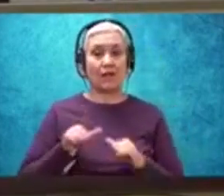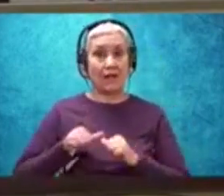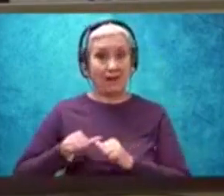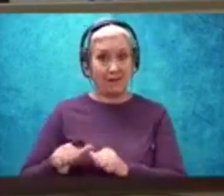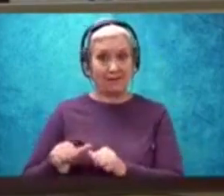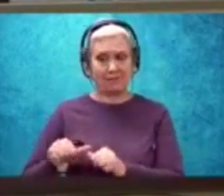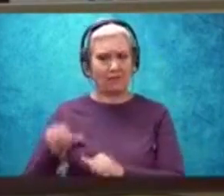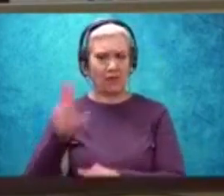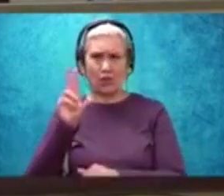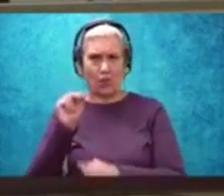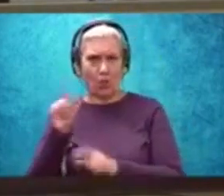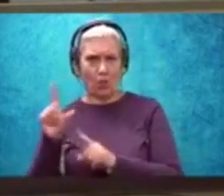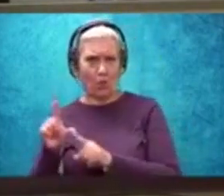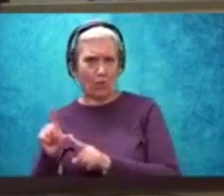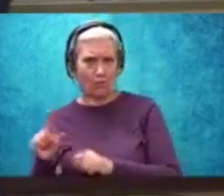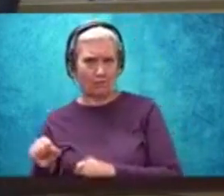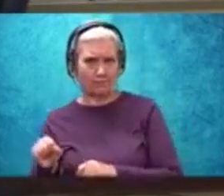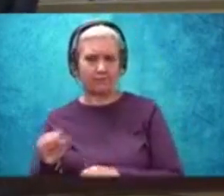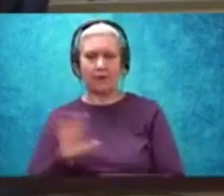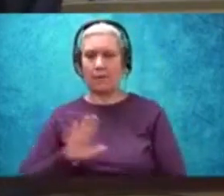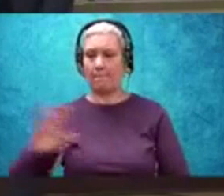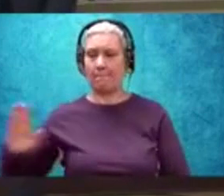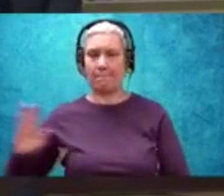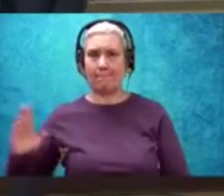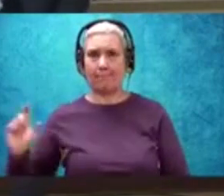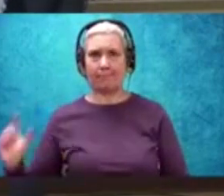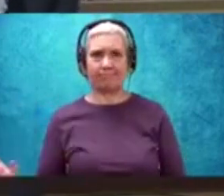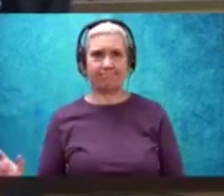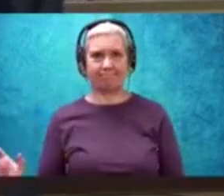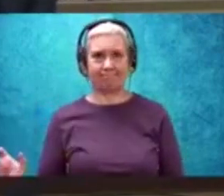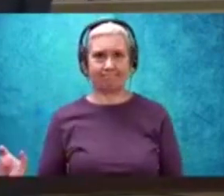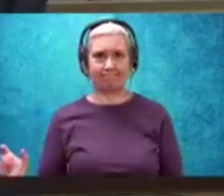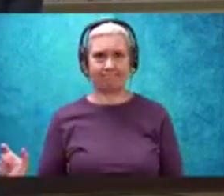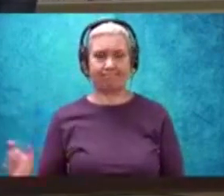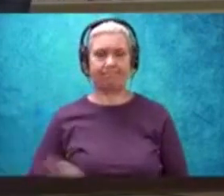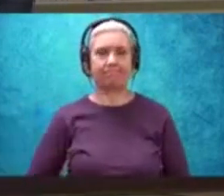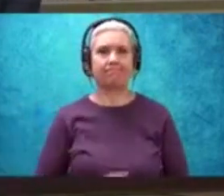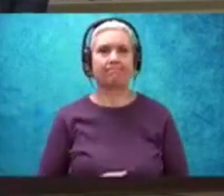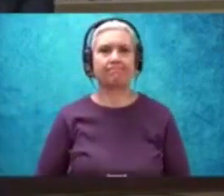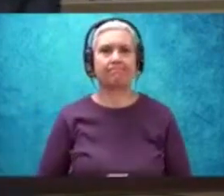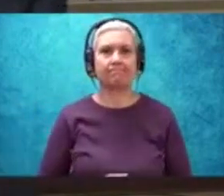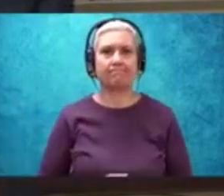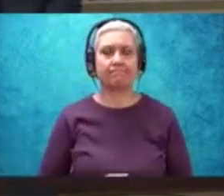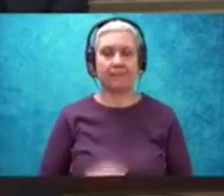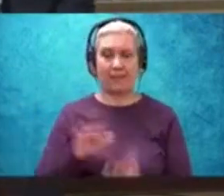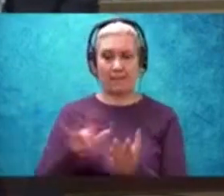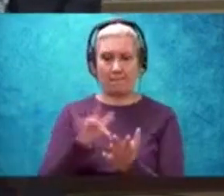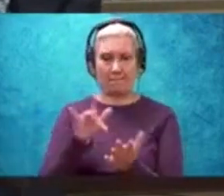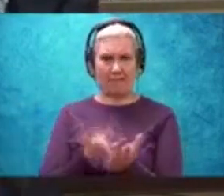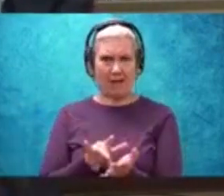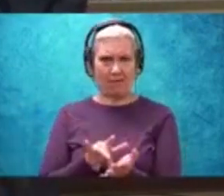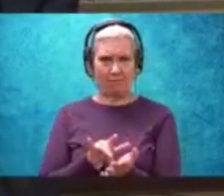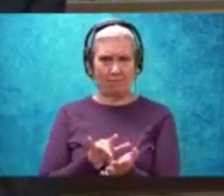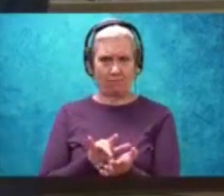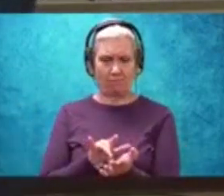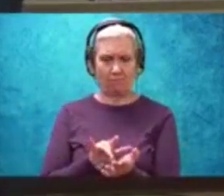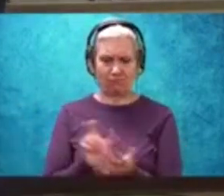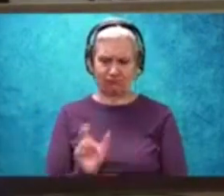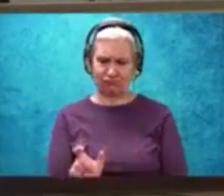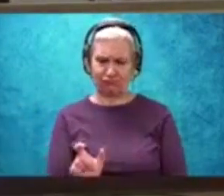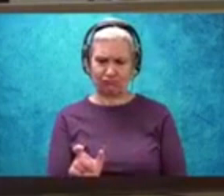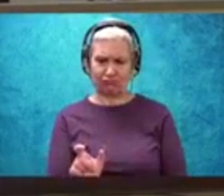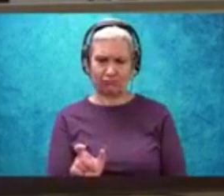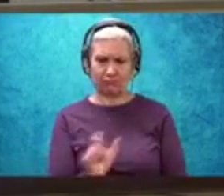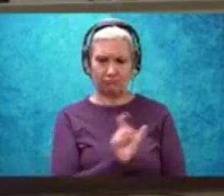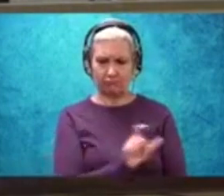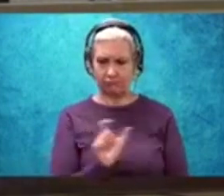constants, are always in your bottom right-hand corner. And then think about that middle term in our